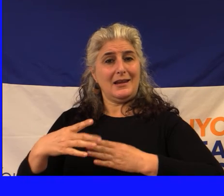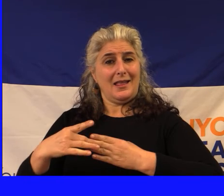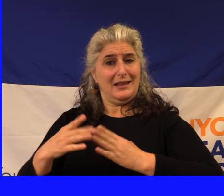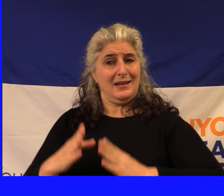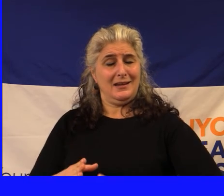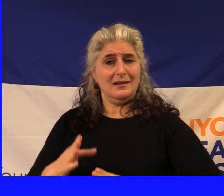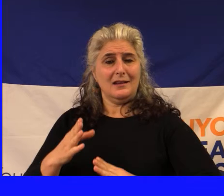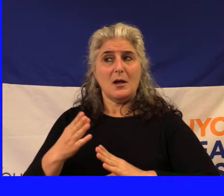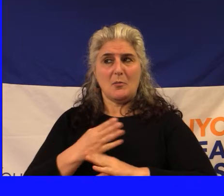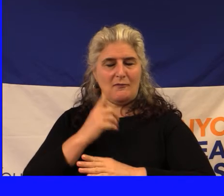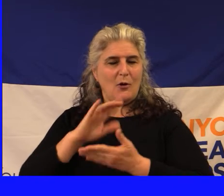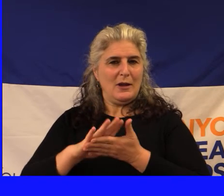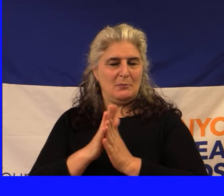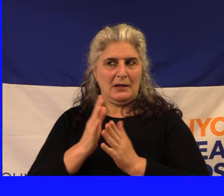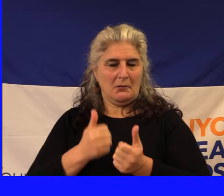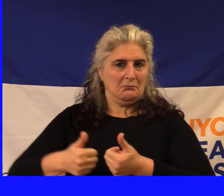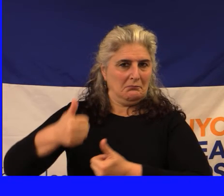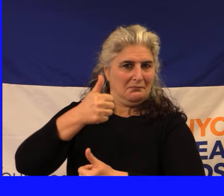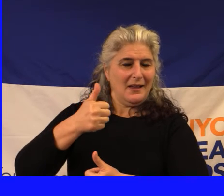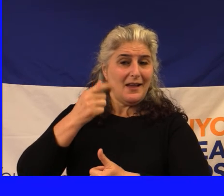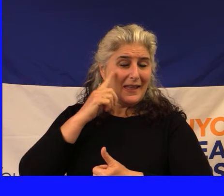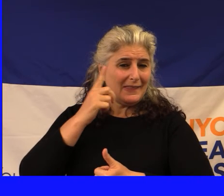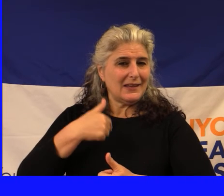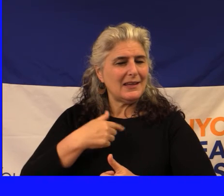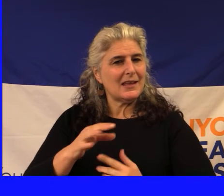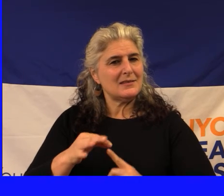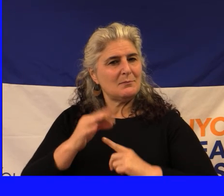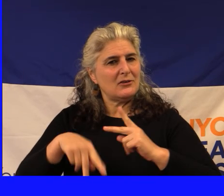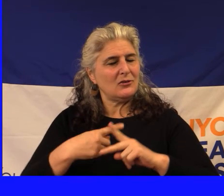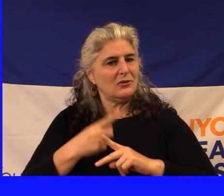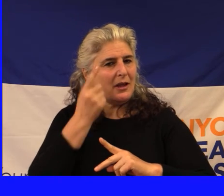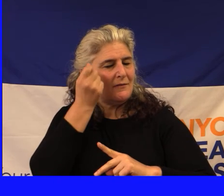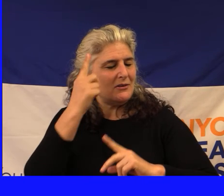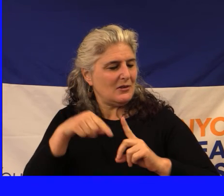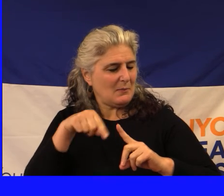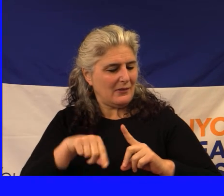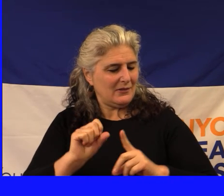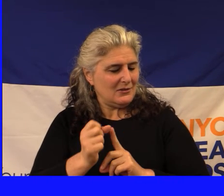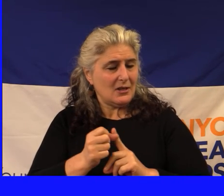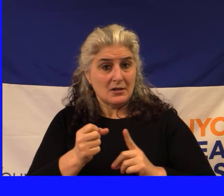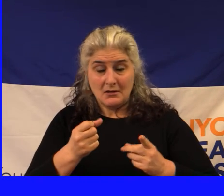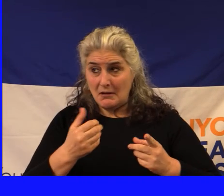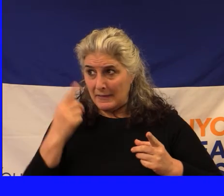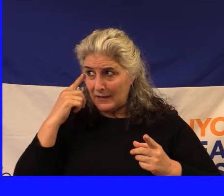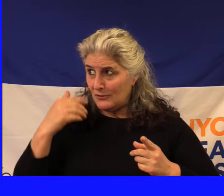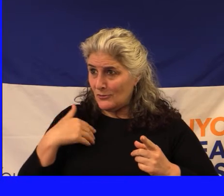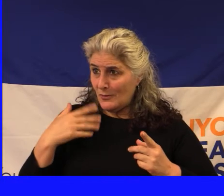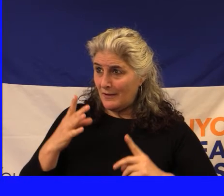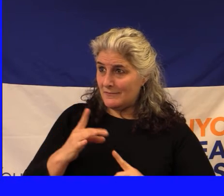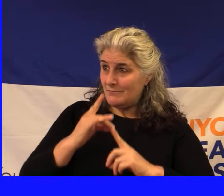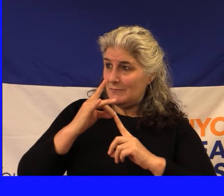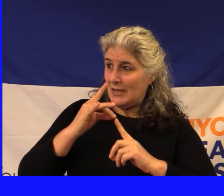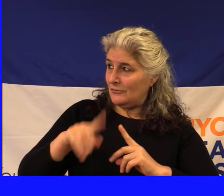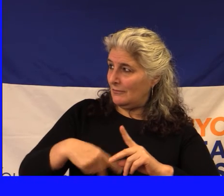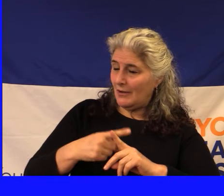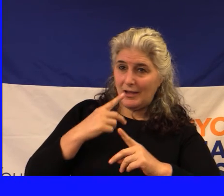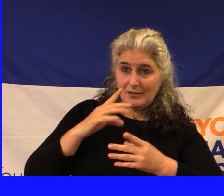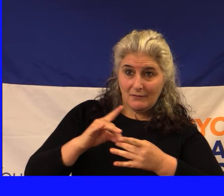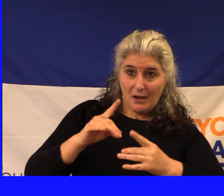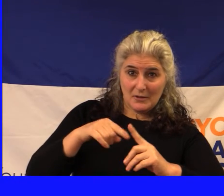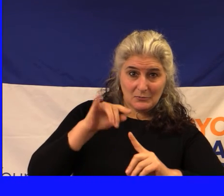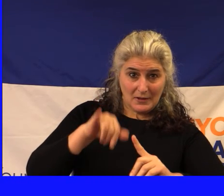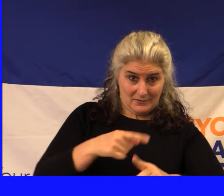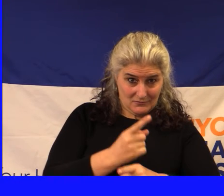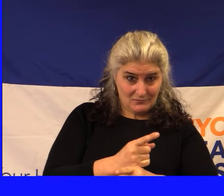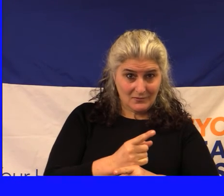has special insight into this. And David, why don't I turn it over to you to have some comments on this and take us through a few of the